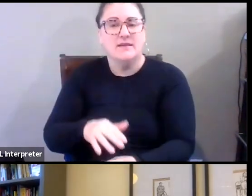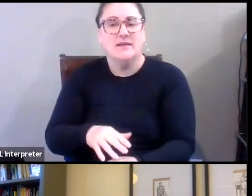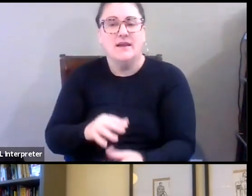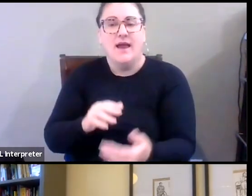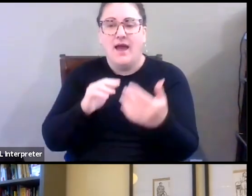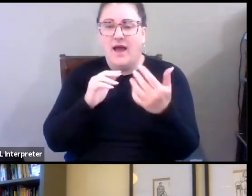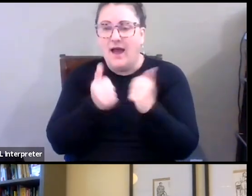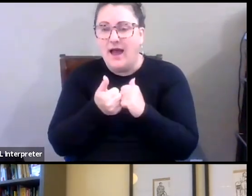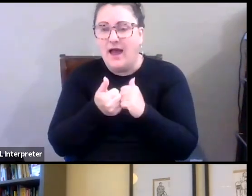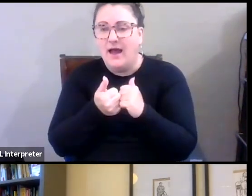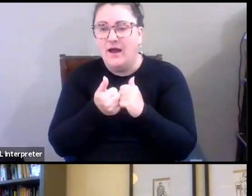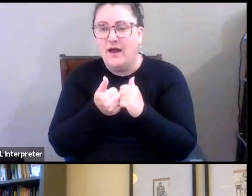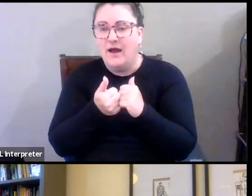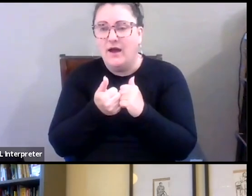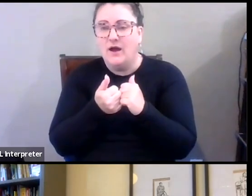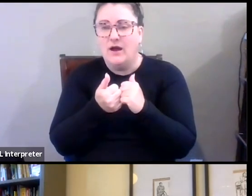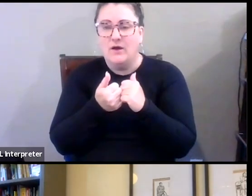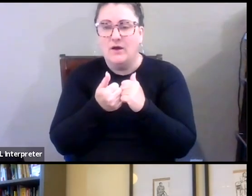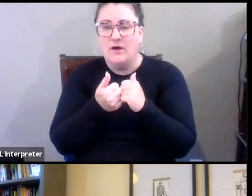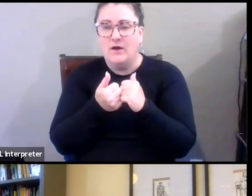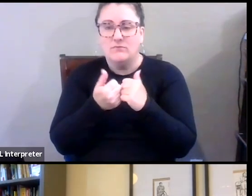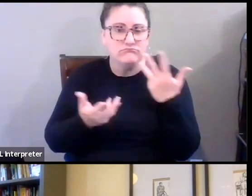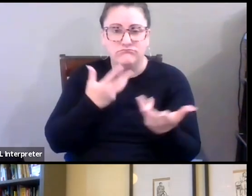that impact the publishing world?